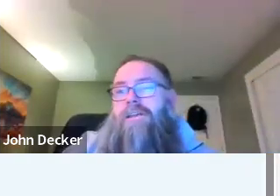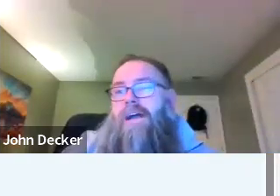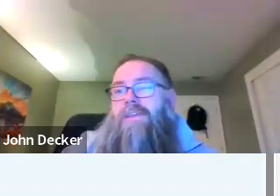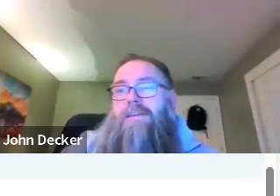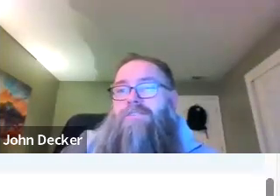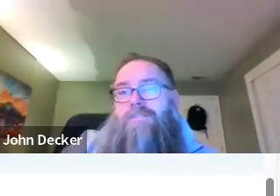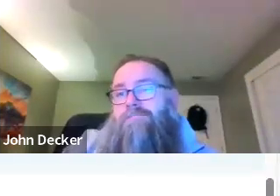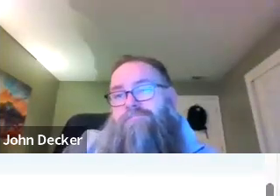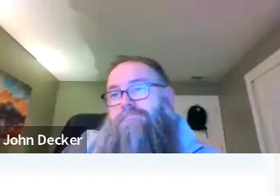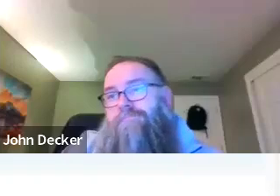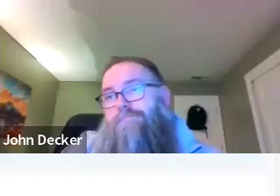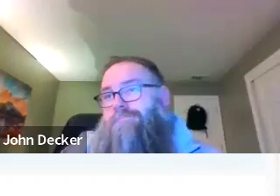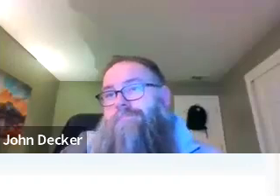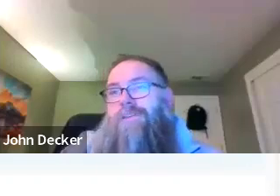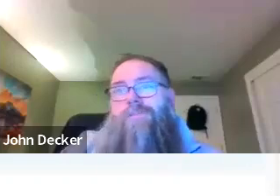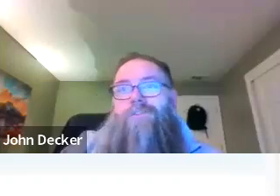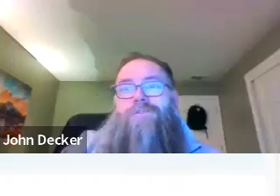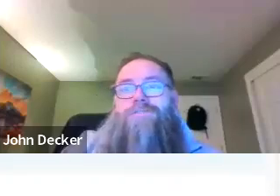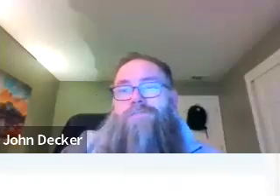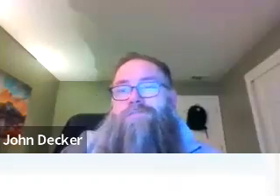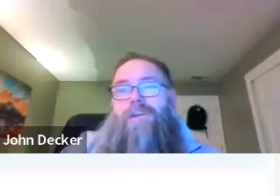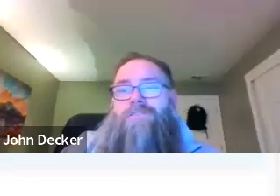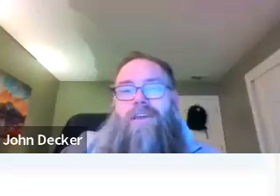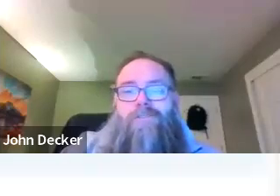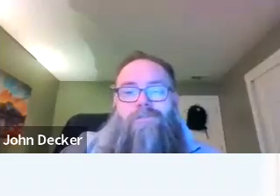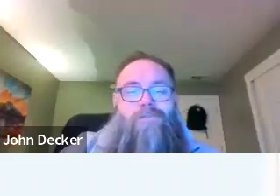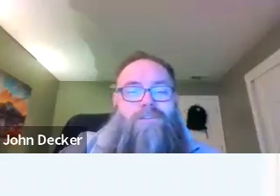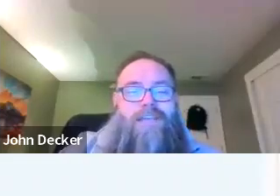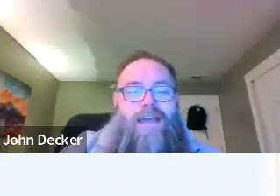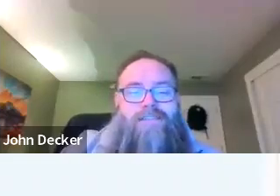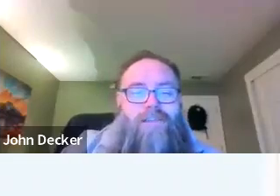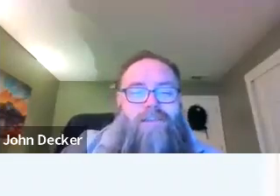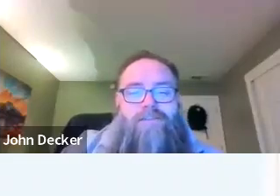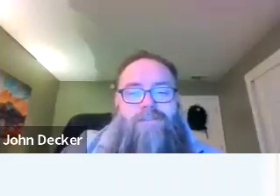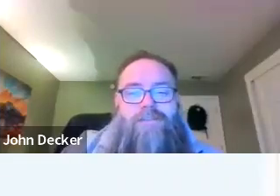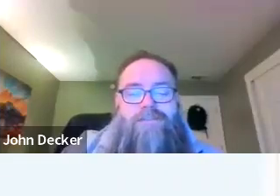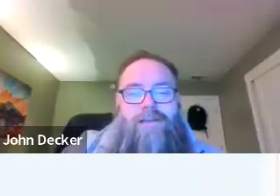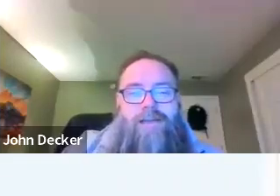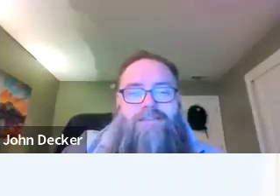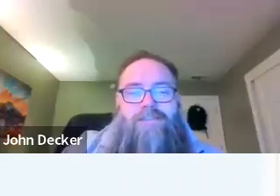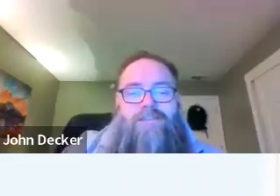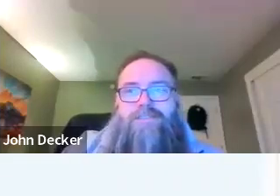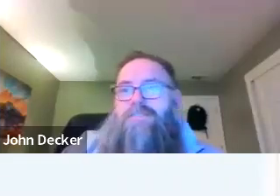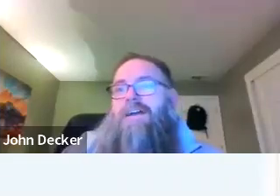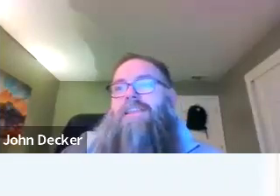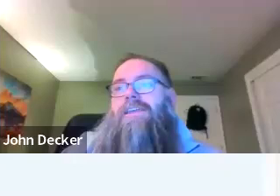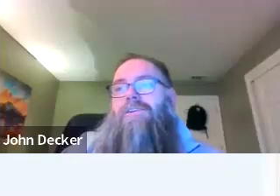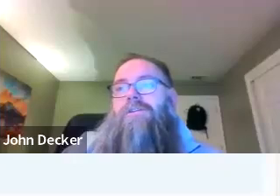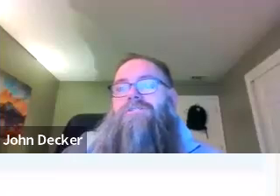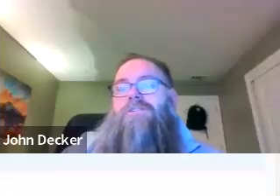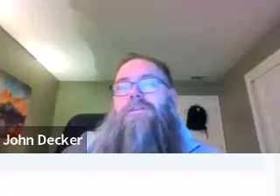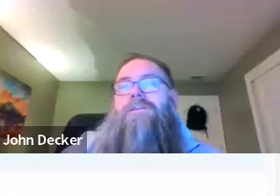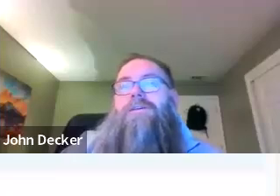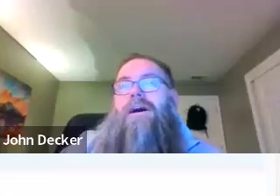And so I think just for you as service providers, having your voice active in any of these activities is